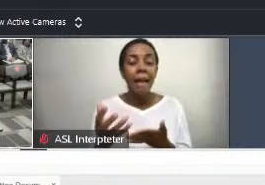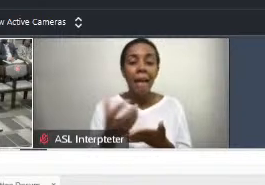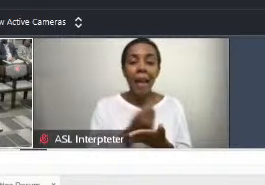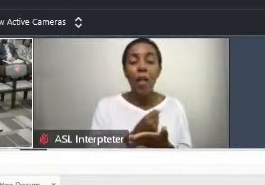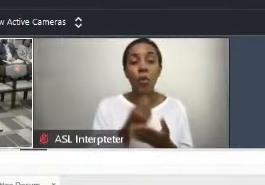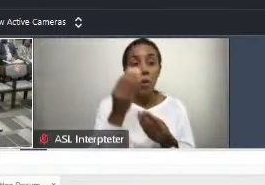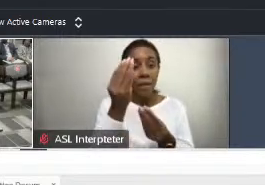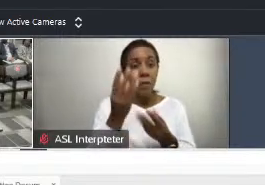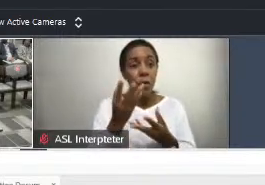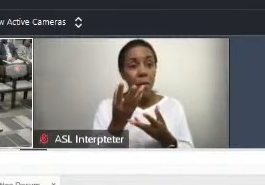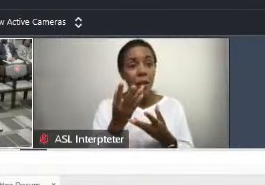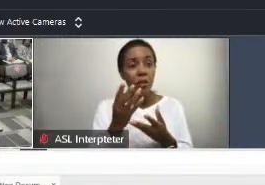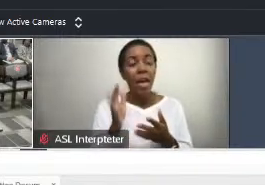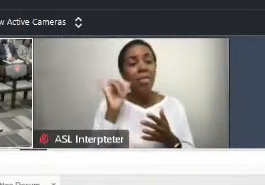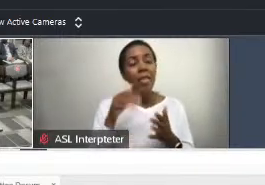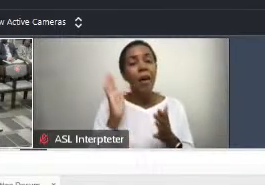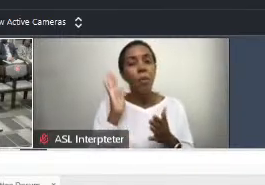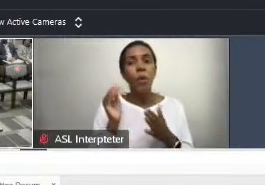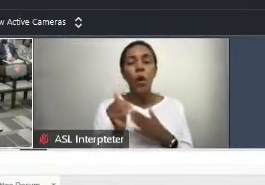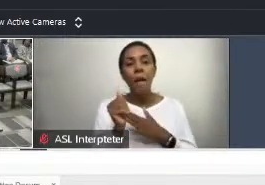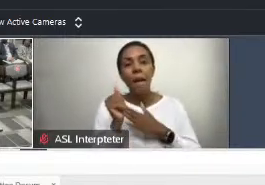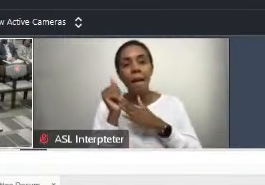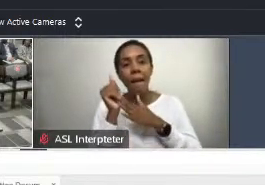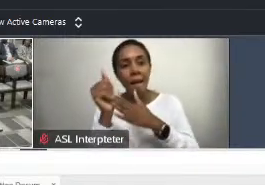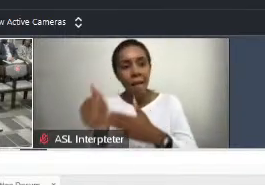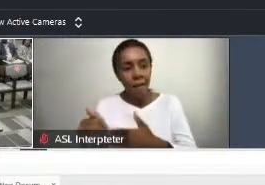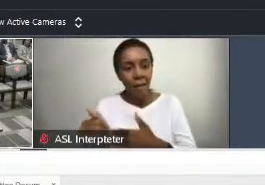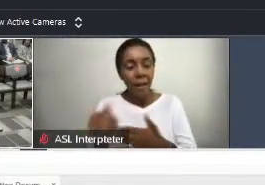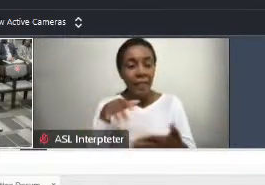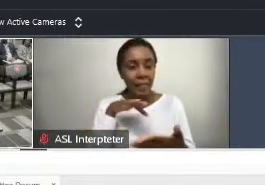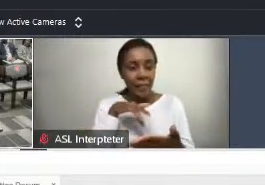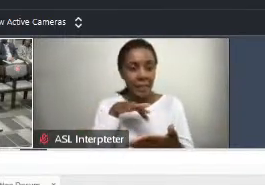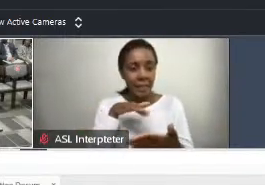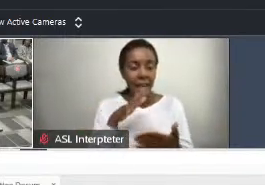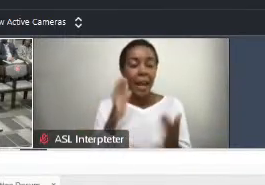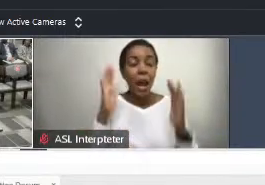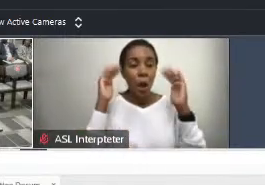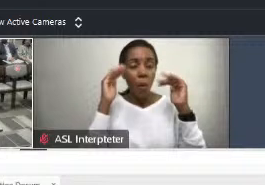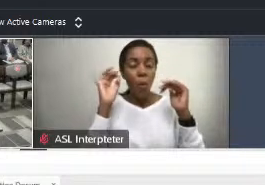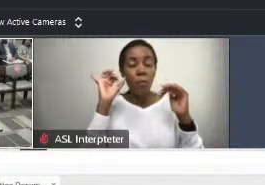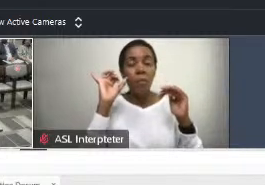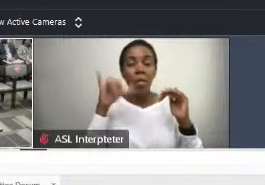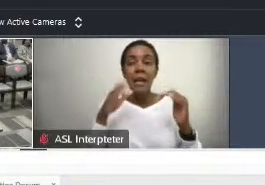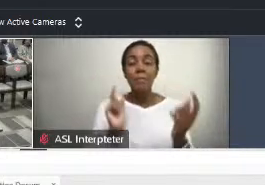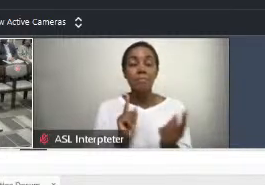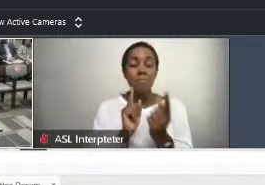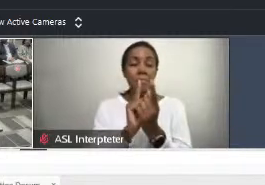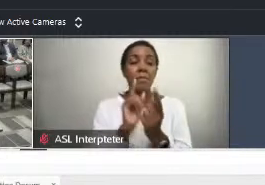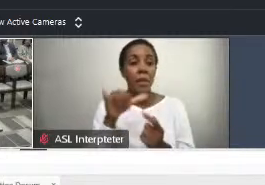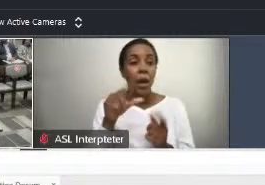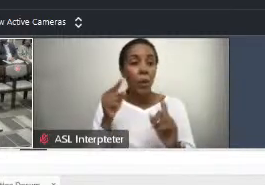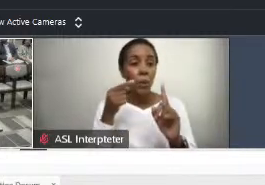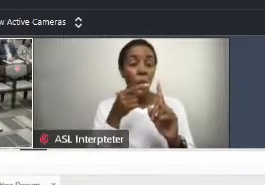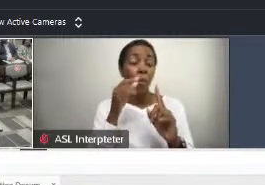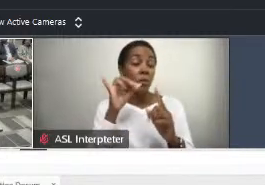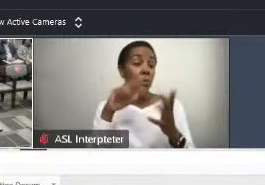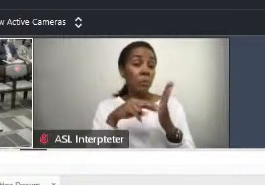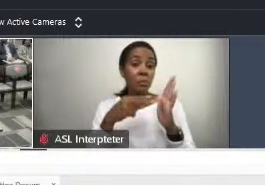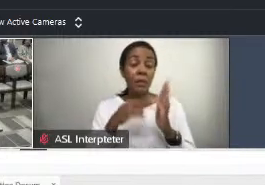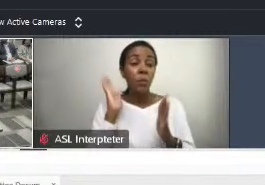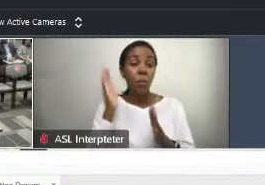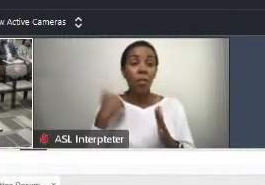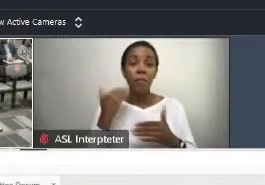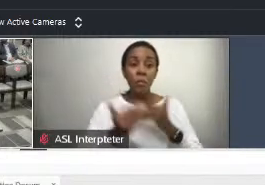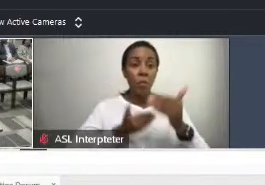guide the study in hopes that it meets that eventual goal. So what that means is there's going to be a process